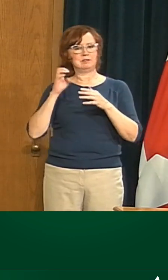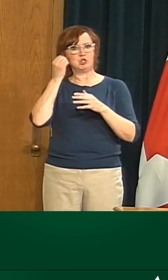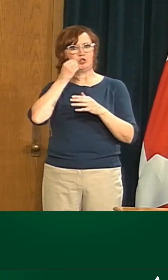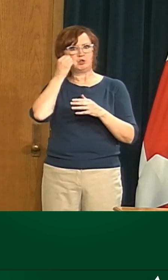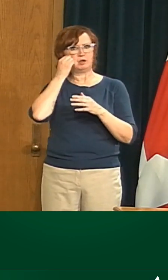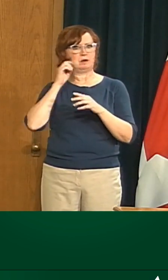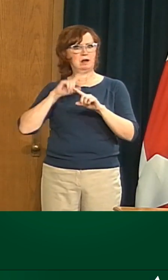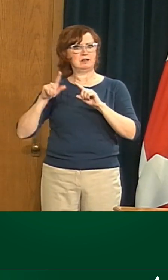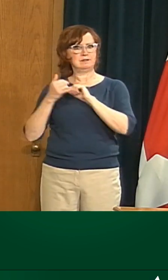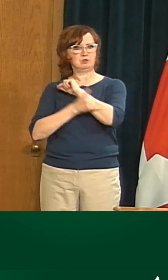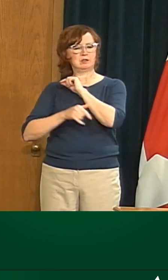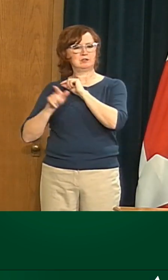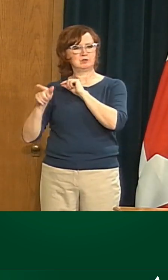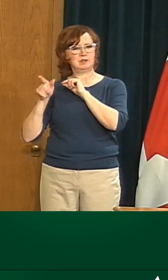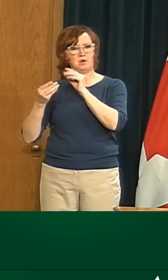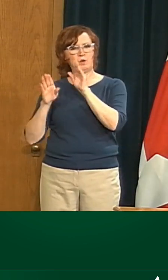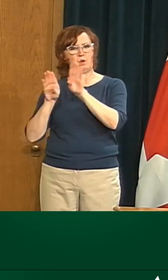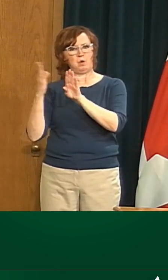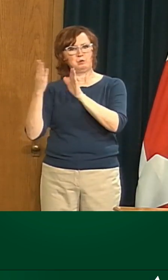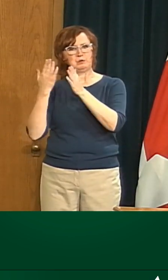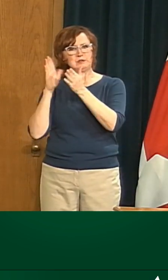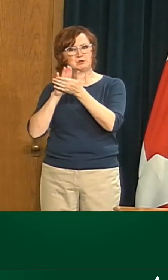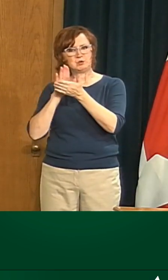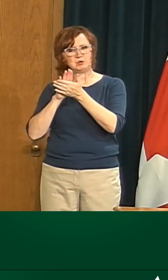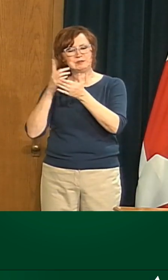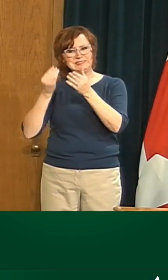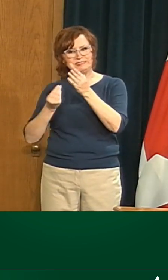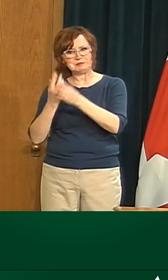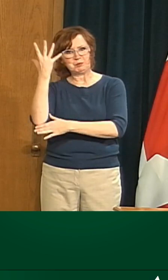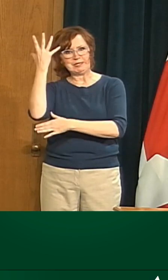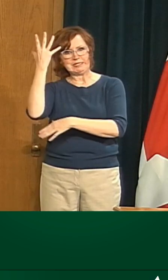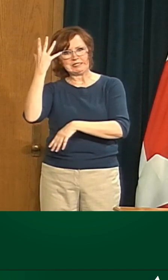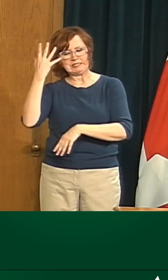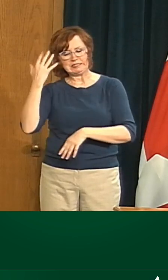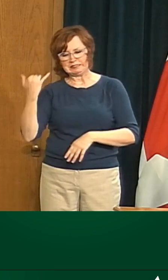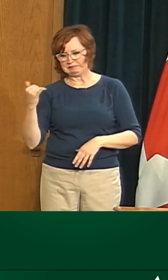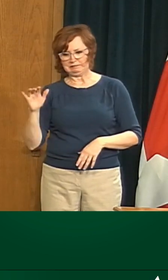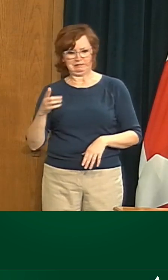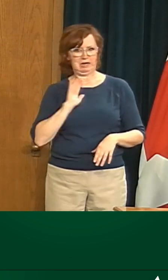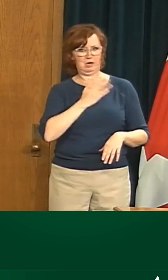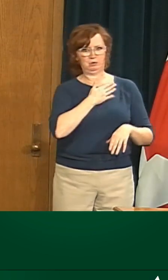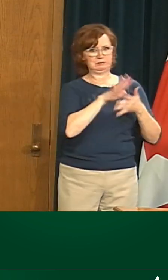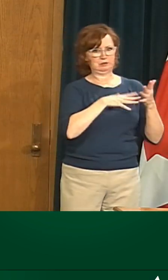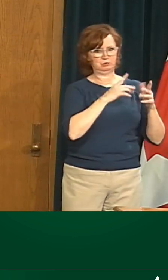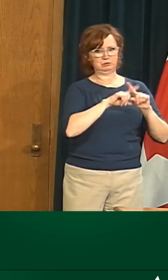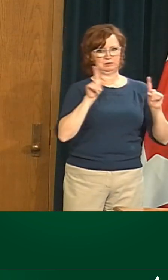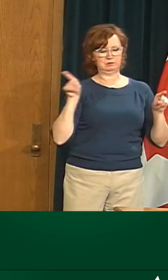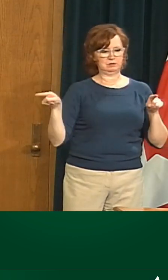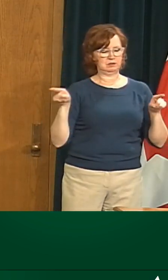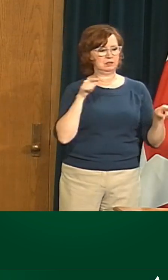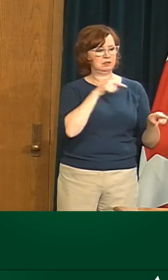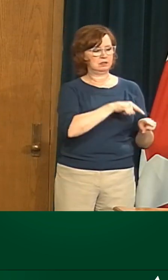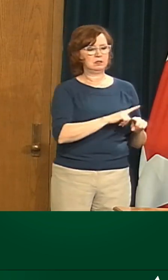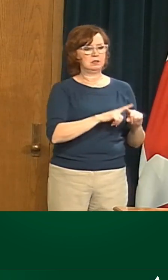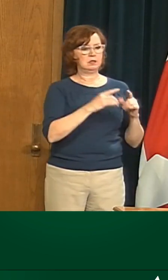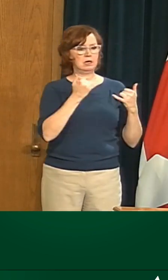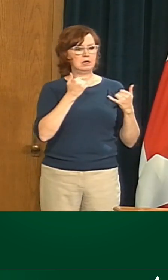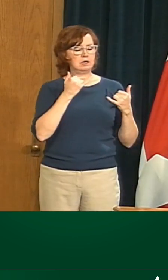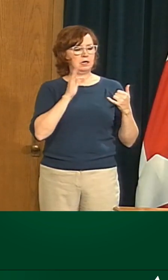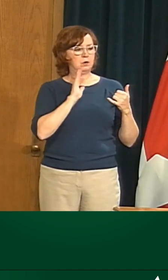threshold for concern. Obviously, our case numbers have been, for the most part, new cases have been under